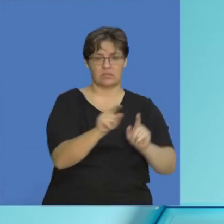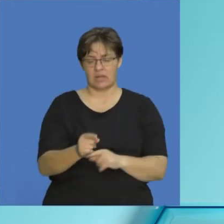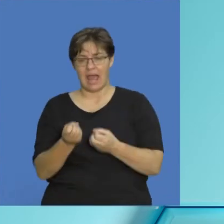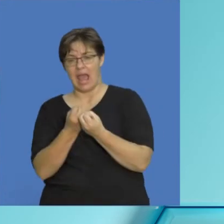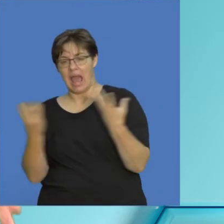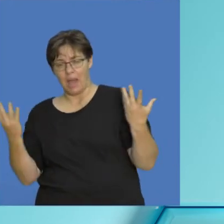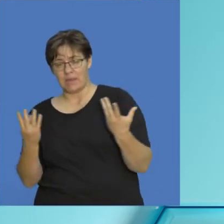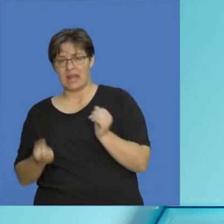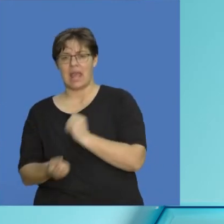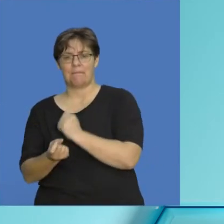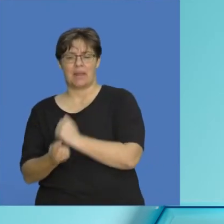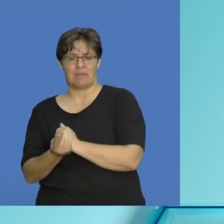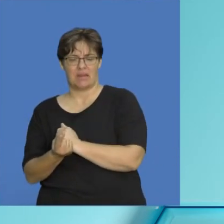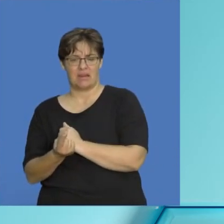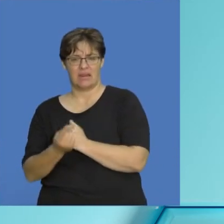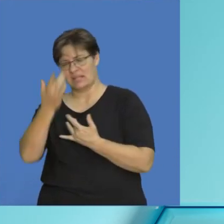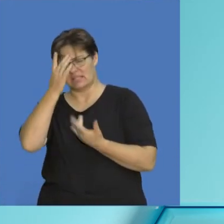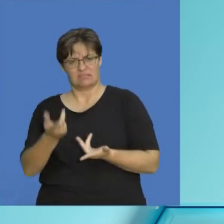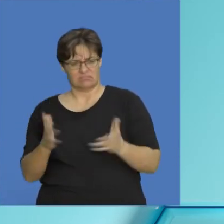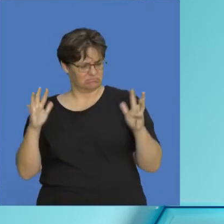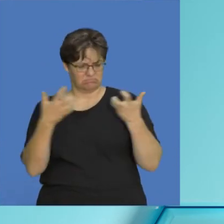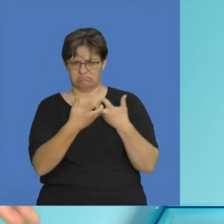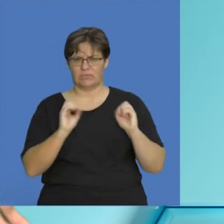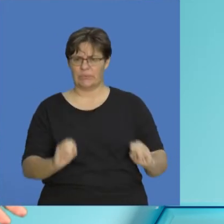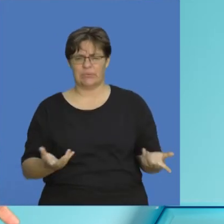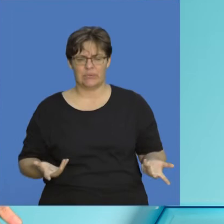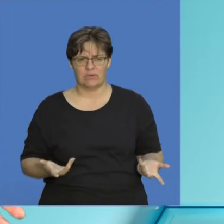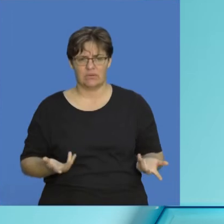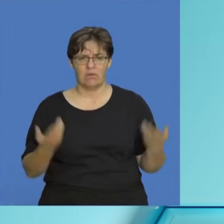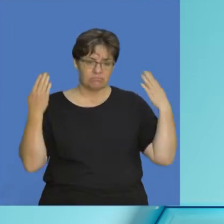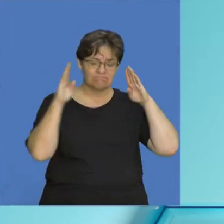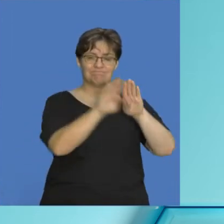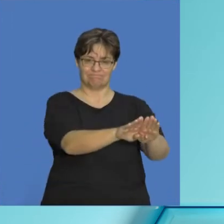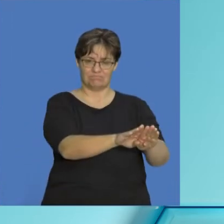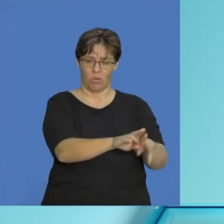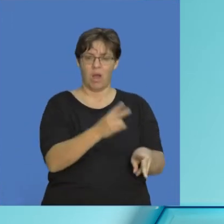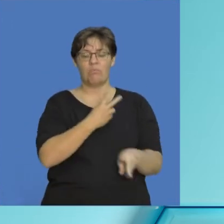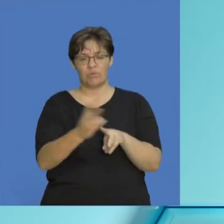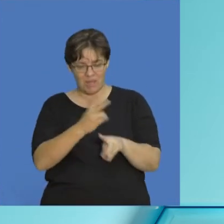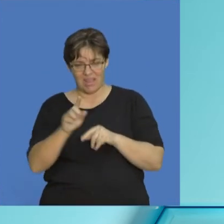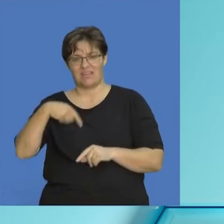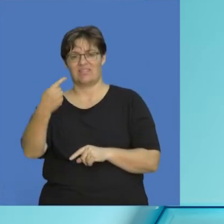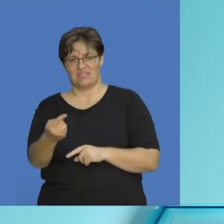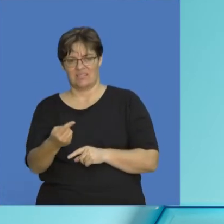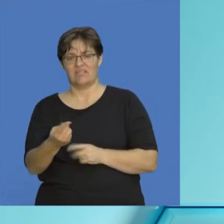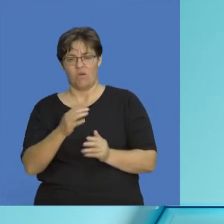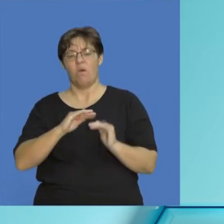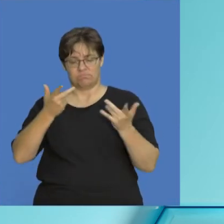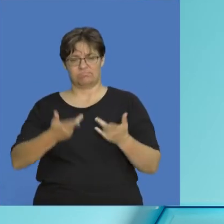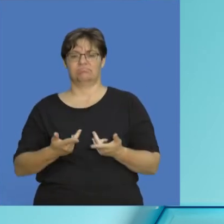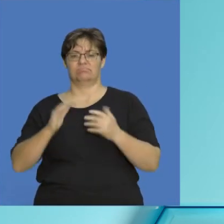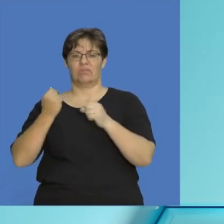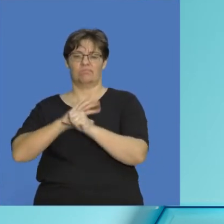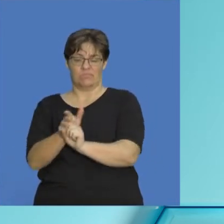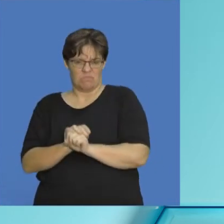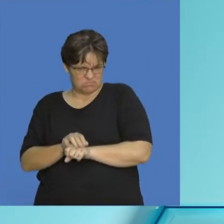lockdown and how many cases. They said there's no relationship because lockdown was meant to prepare us